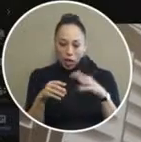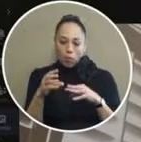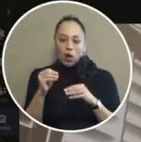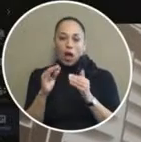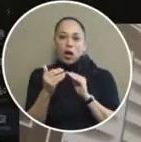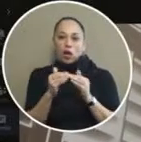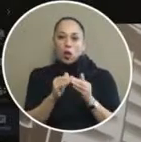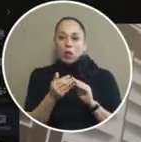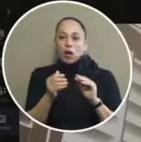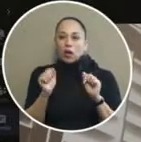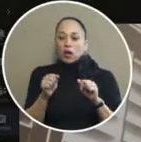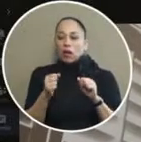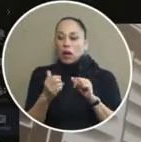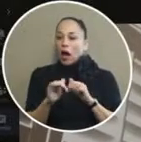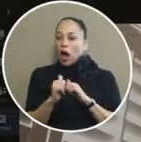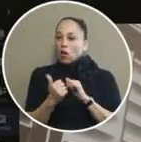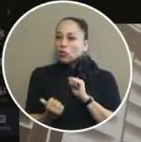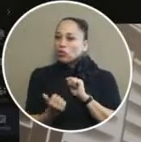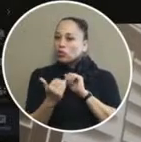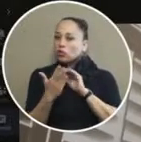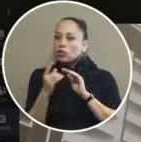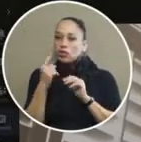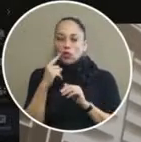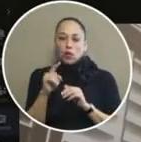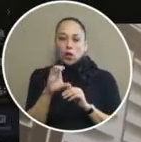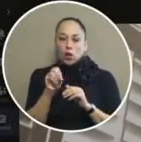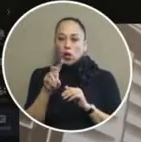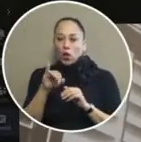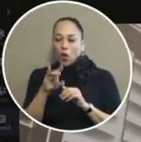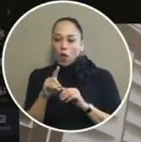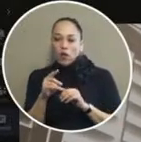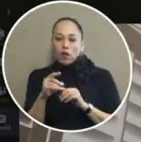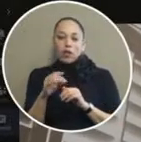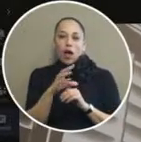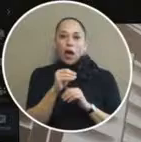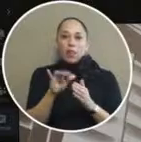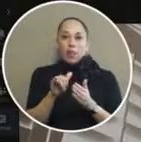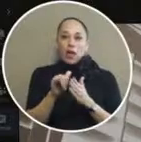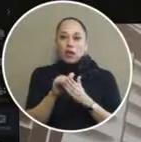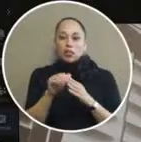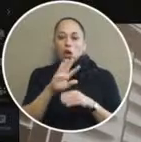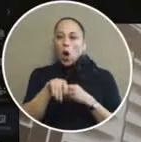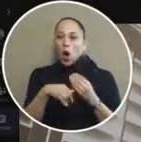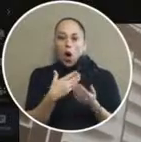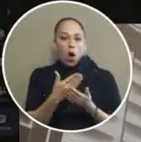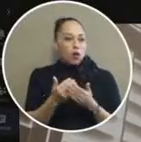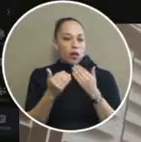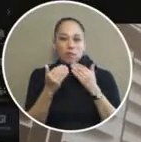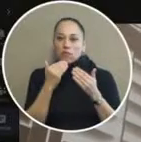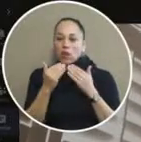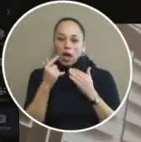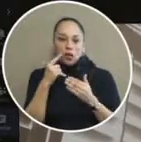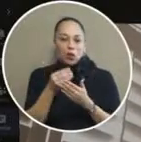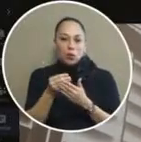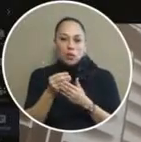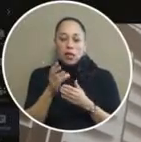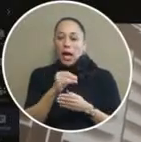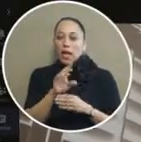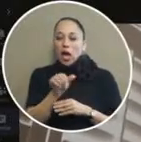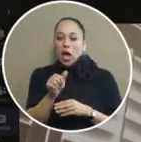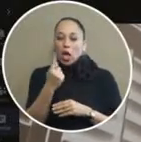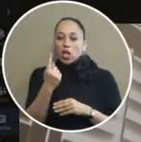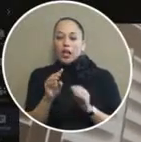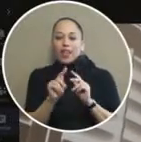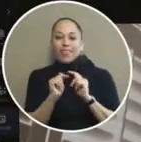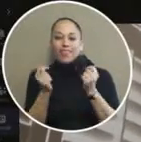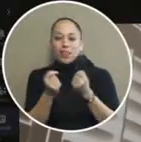community vulnerabilities and how we're addressing that with Nicole Farini, which did an excellent job of pointing out all the things that her team and other teams